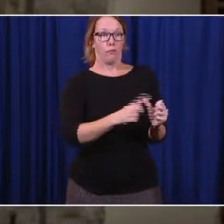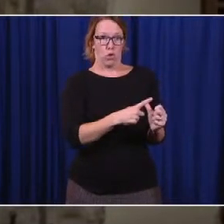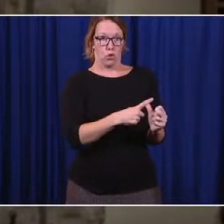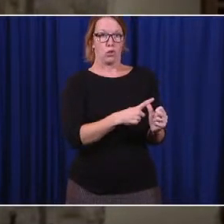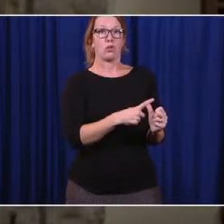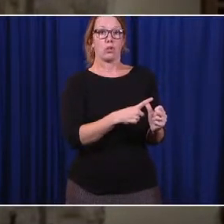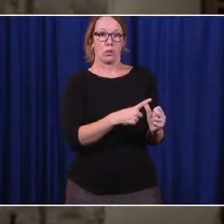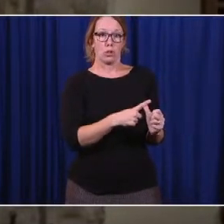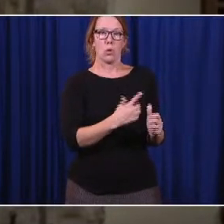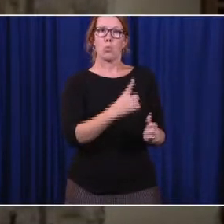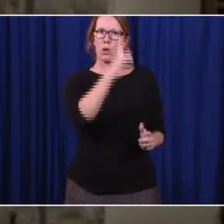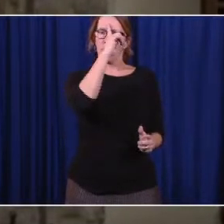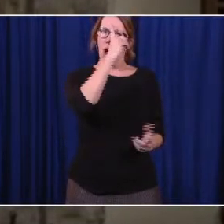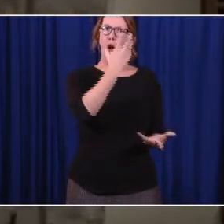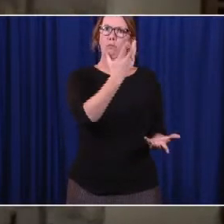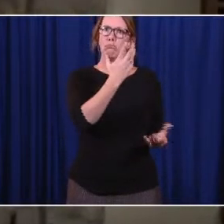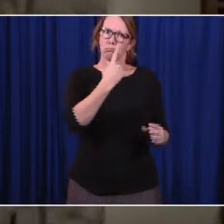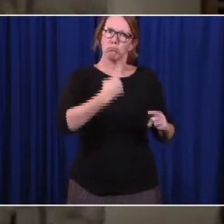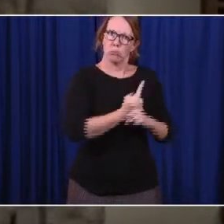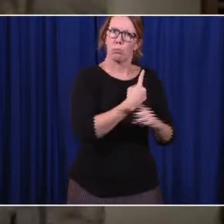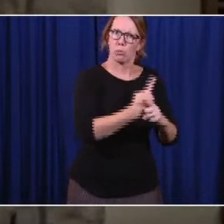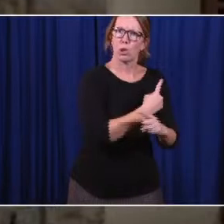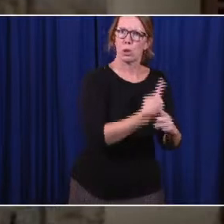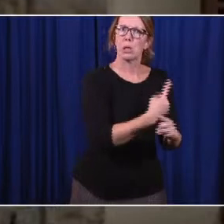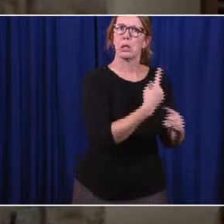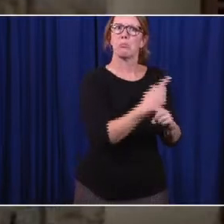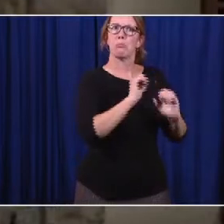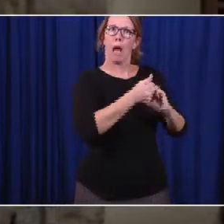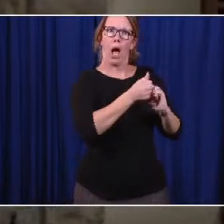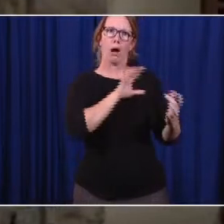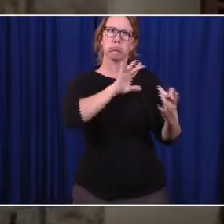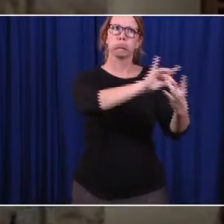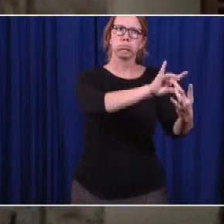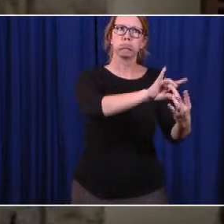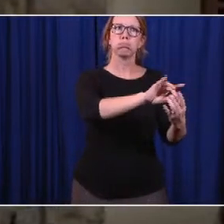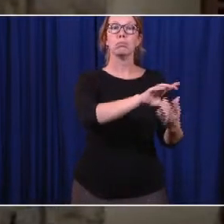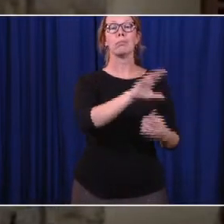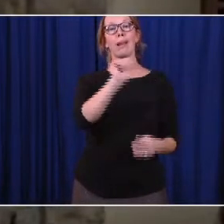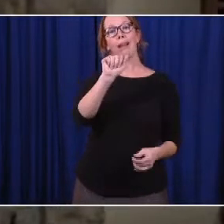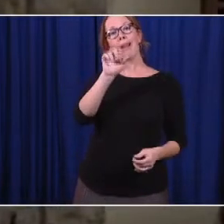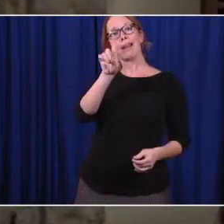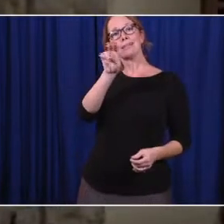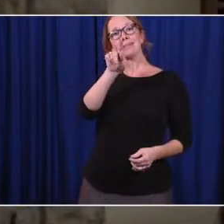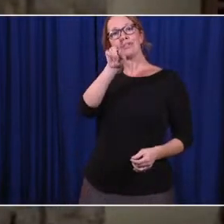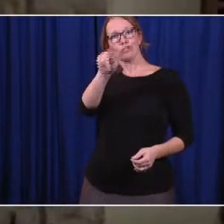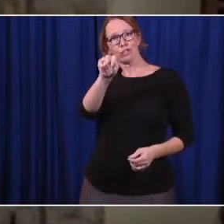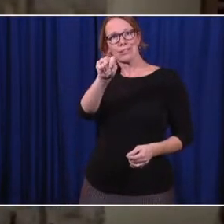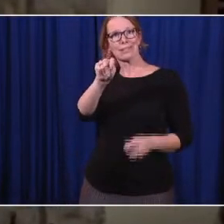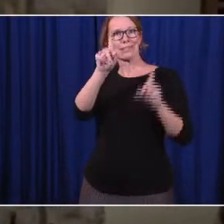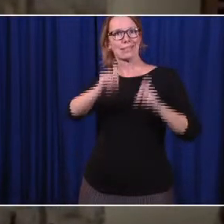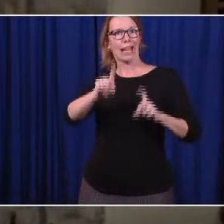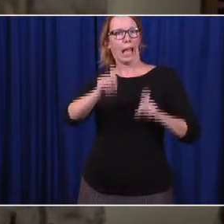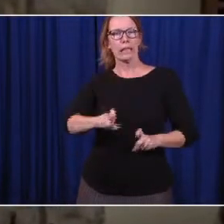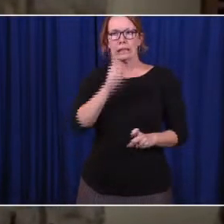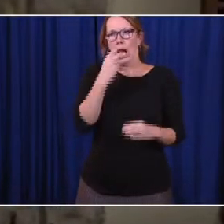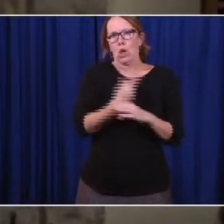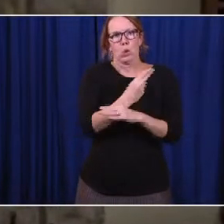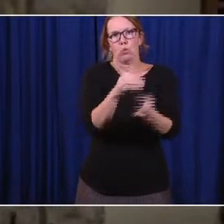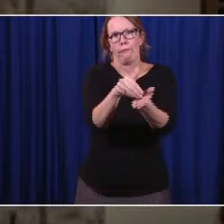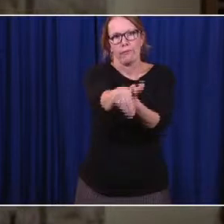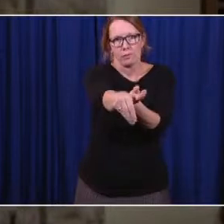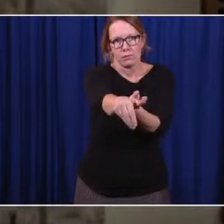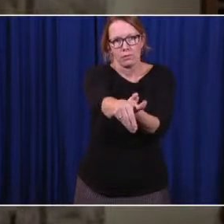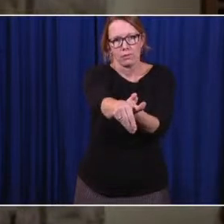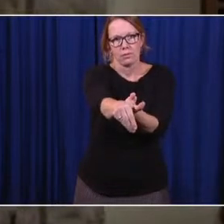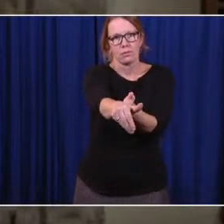the proper way to do this. When early on, antigen tests were not being used as much, and we didn't have the